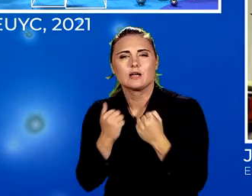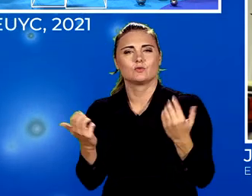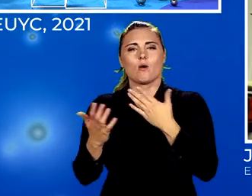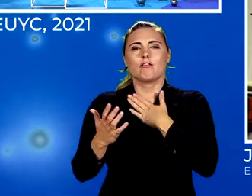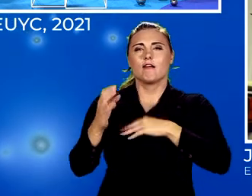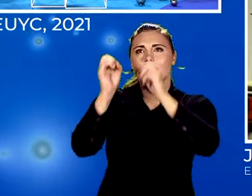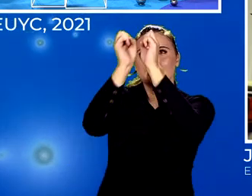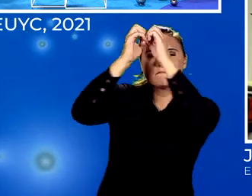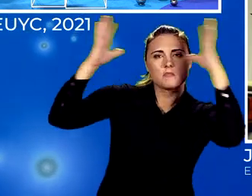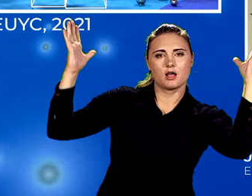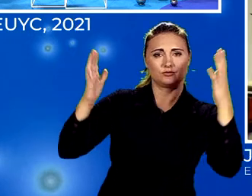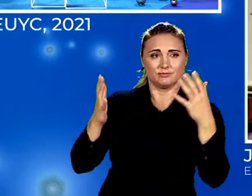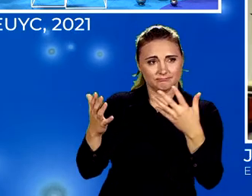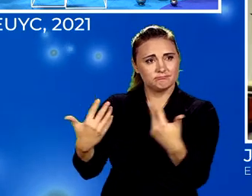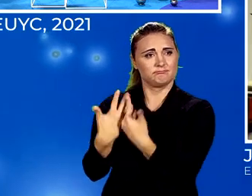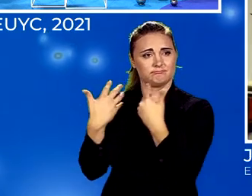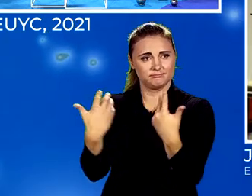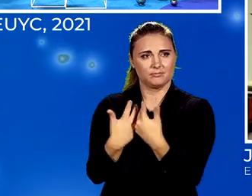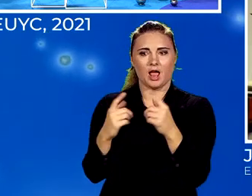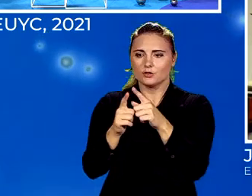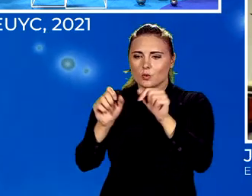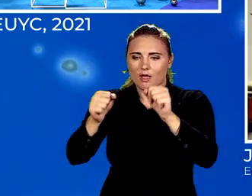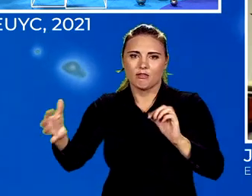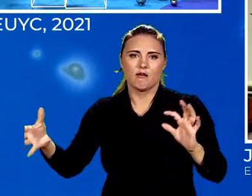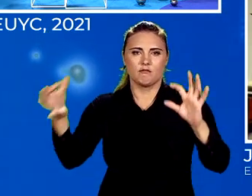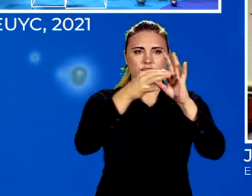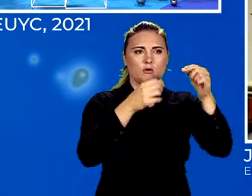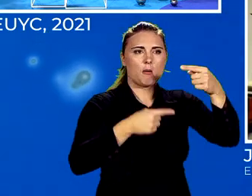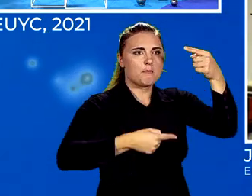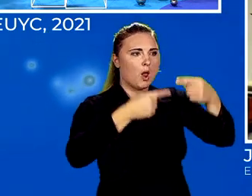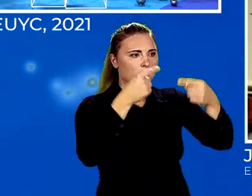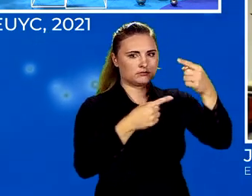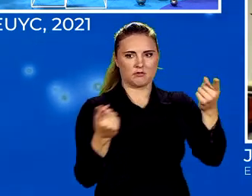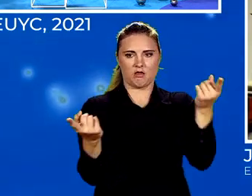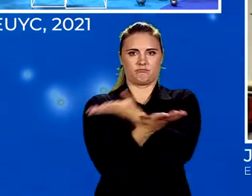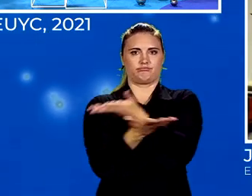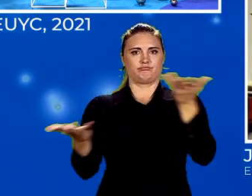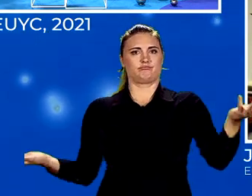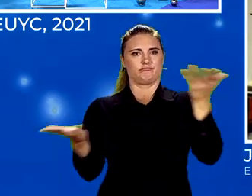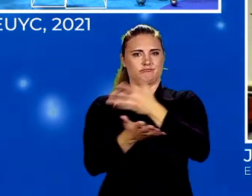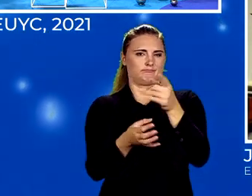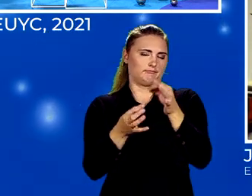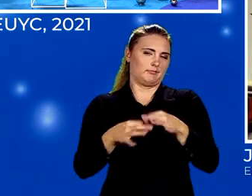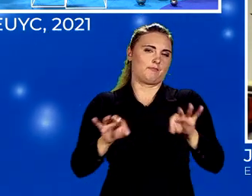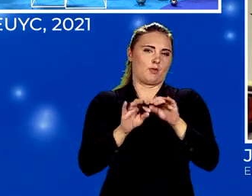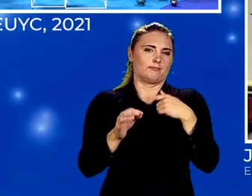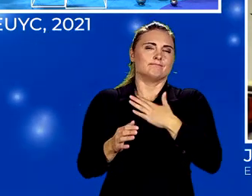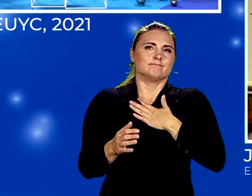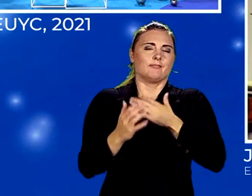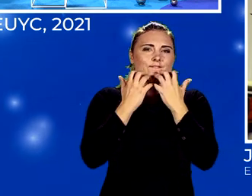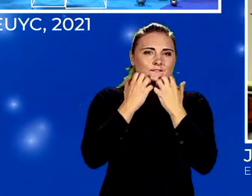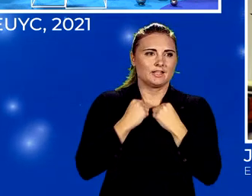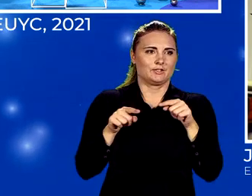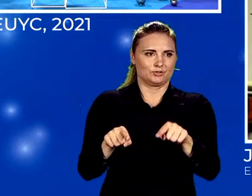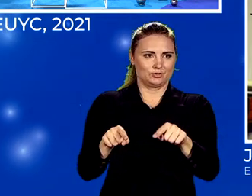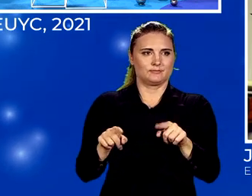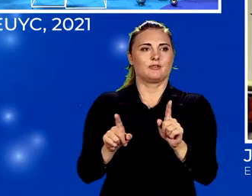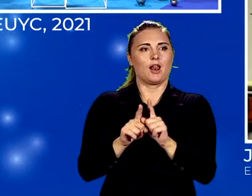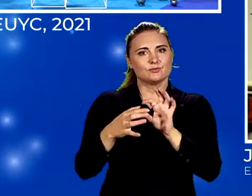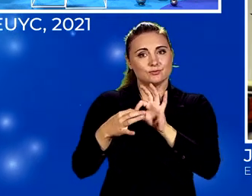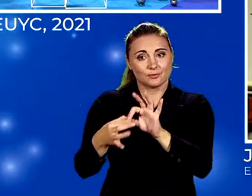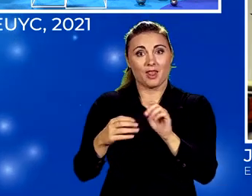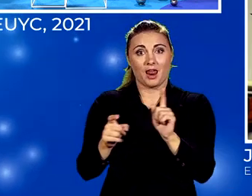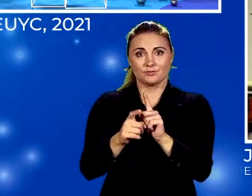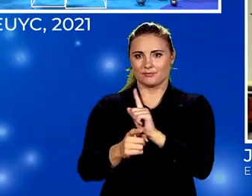and decision makers. More concretely, to achieve our vision, we want to connect, we want to educate, and we want to empower young